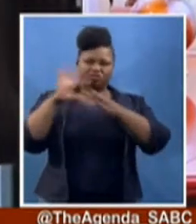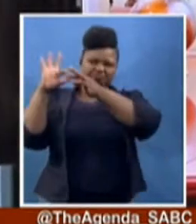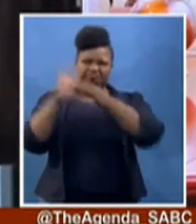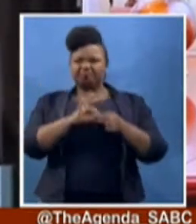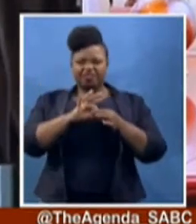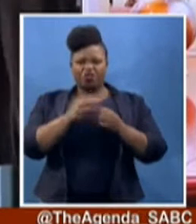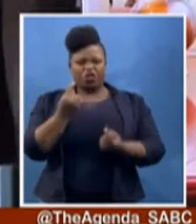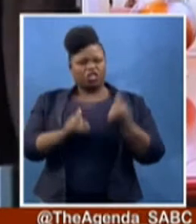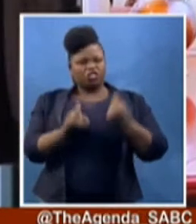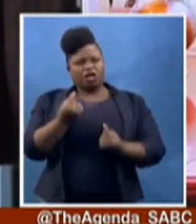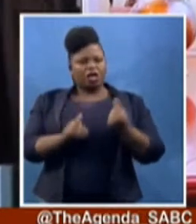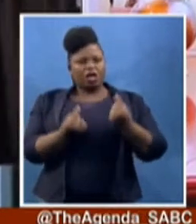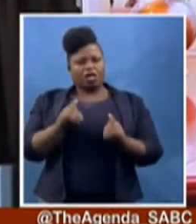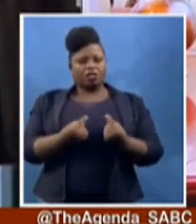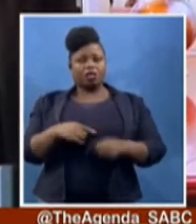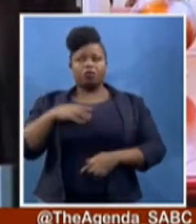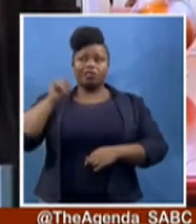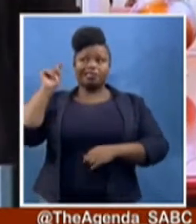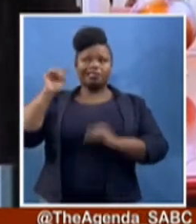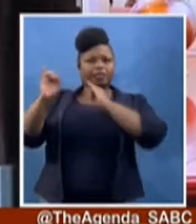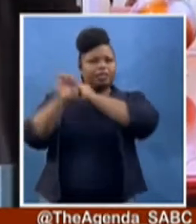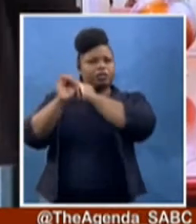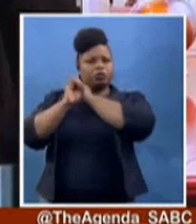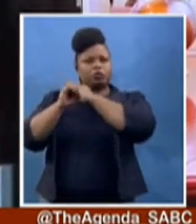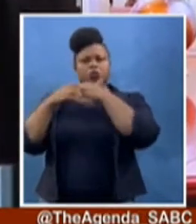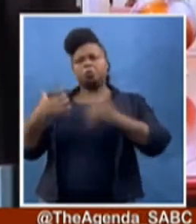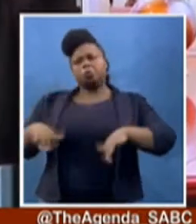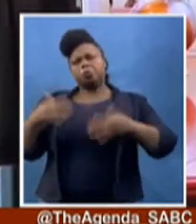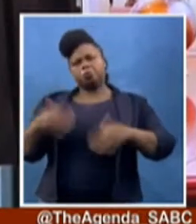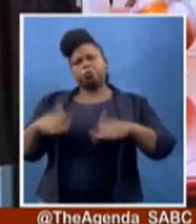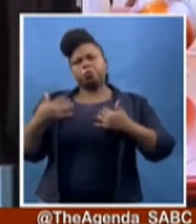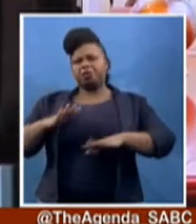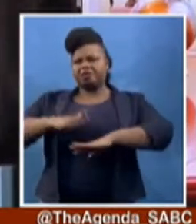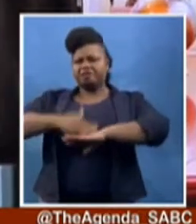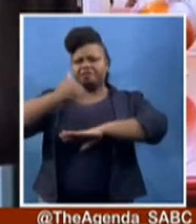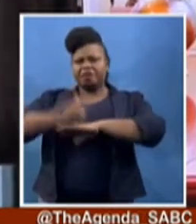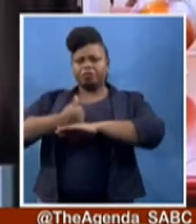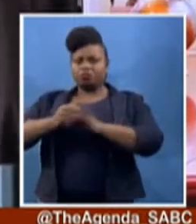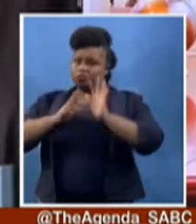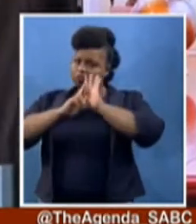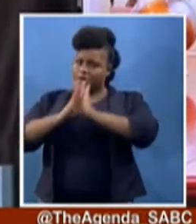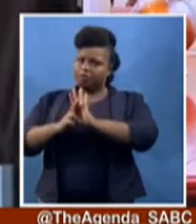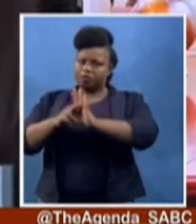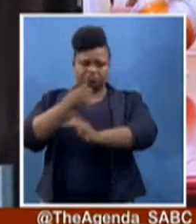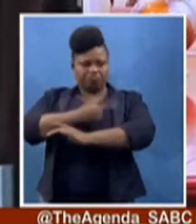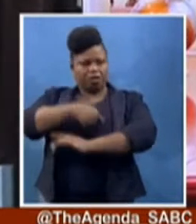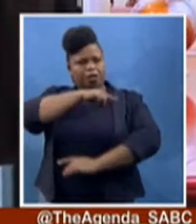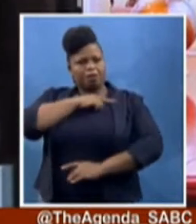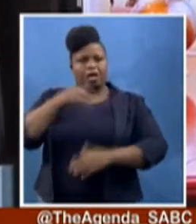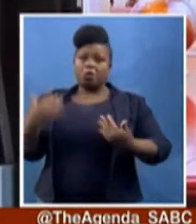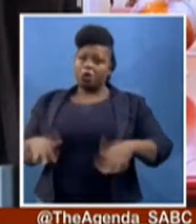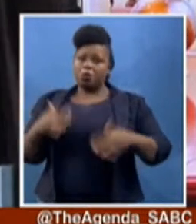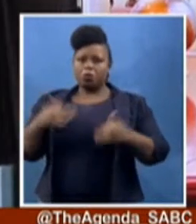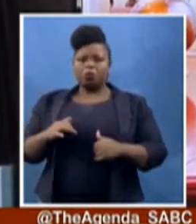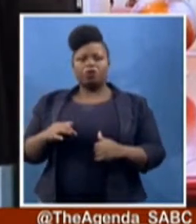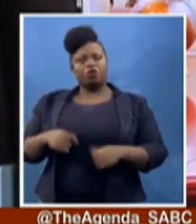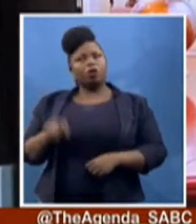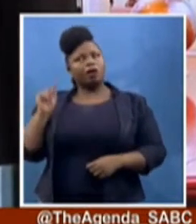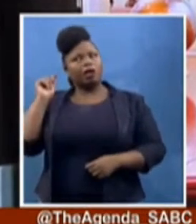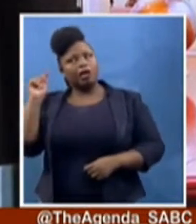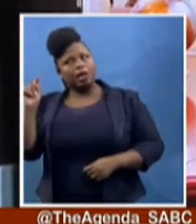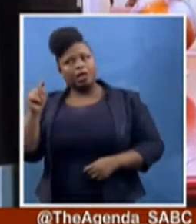whose very founding represented the power and majesty of what is possible when African people